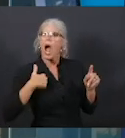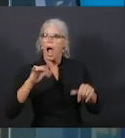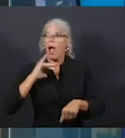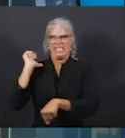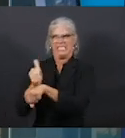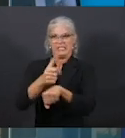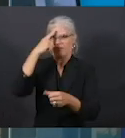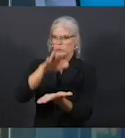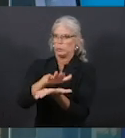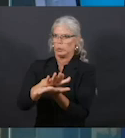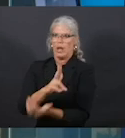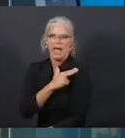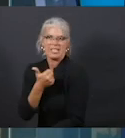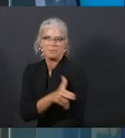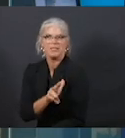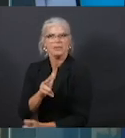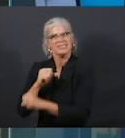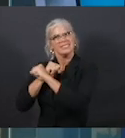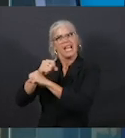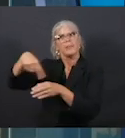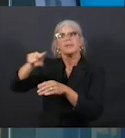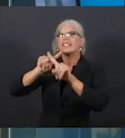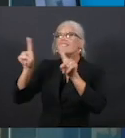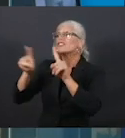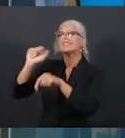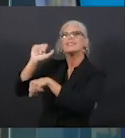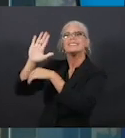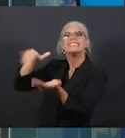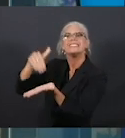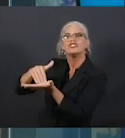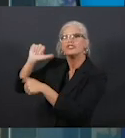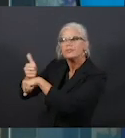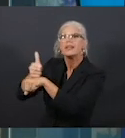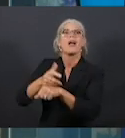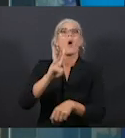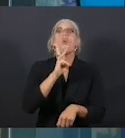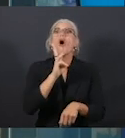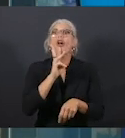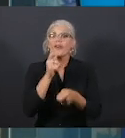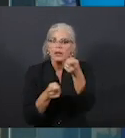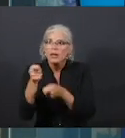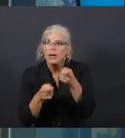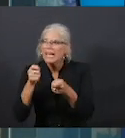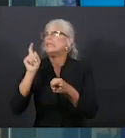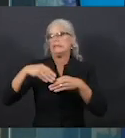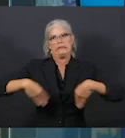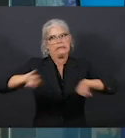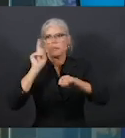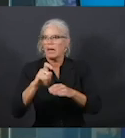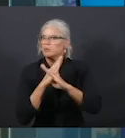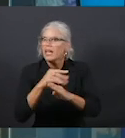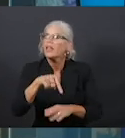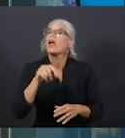the substations and wastewater control facilities and water control facilities. This is going to help us respond to and recover more